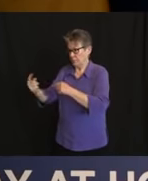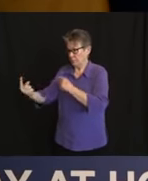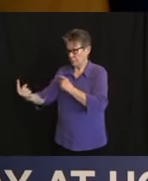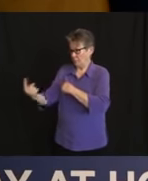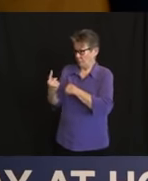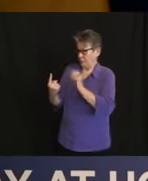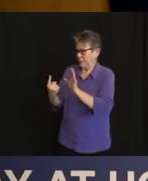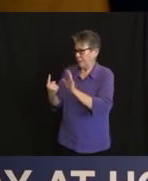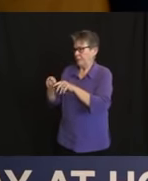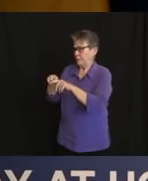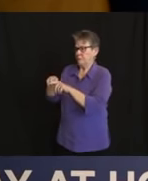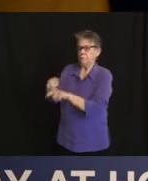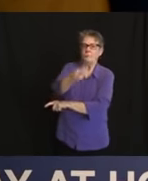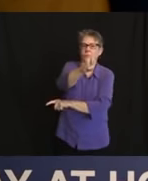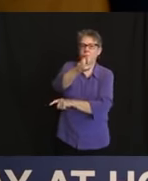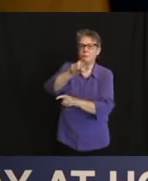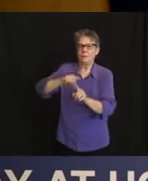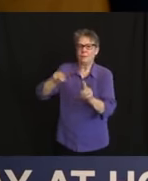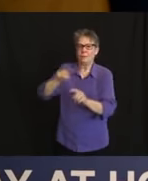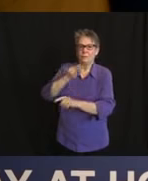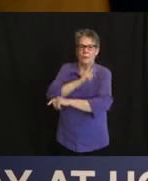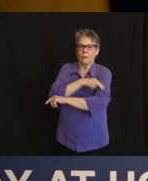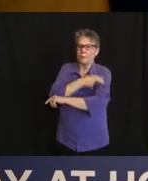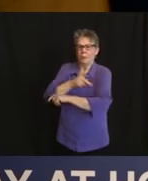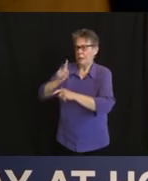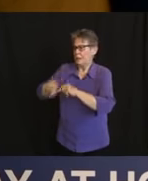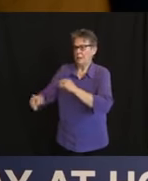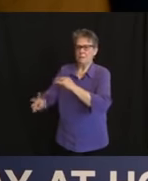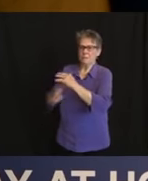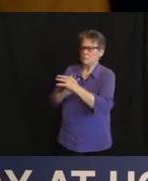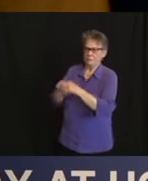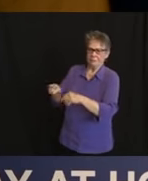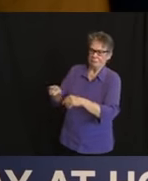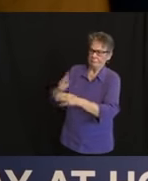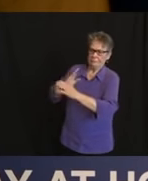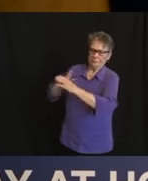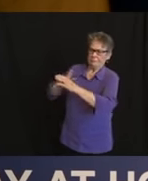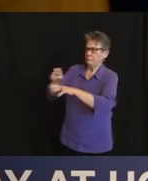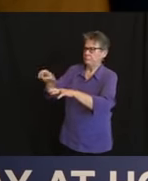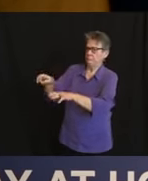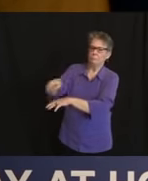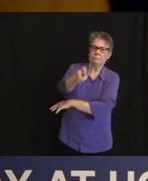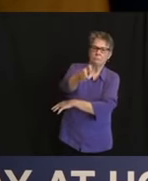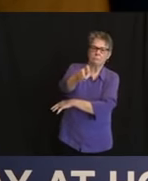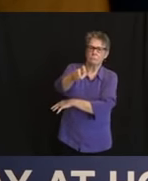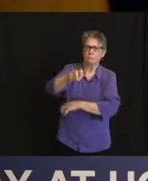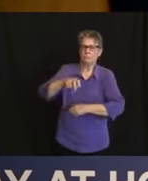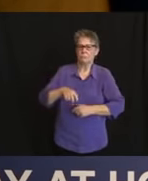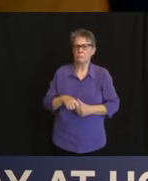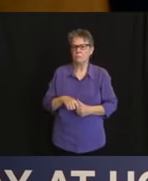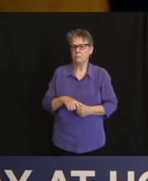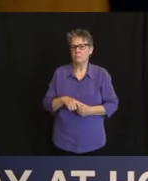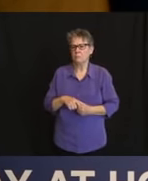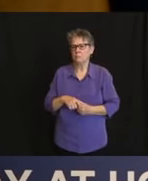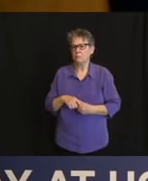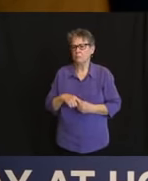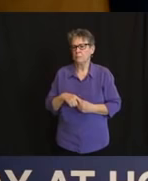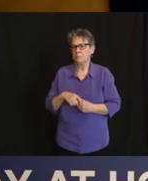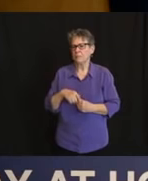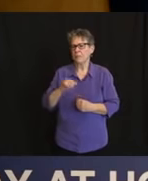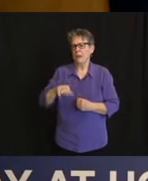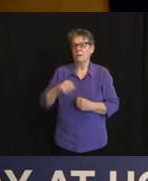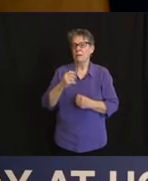the increase in the cases in the central region and a flattening of the cases in the northern region. I was